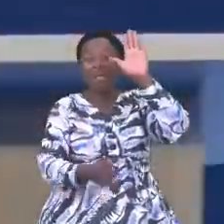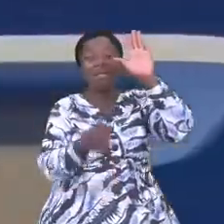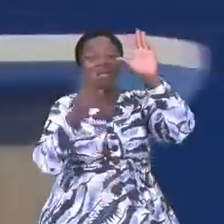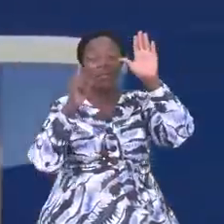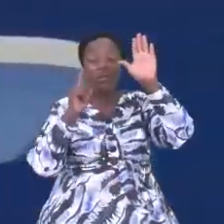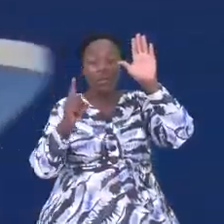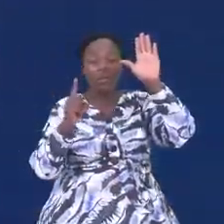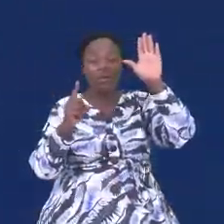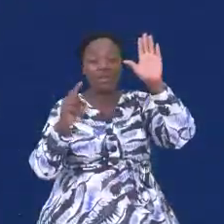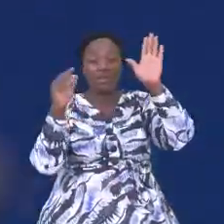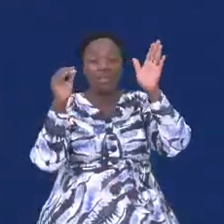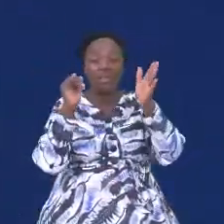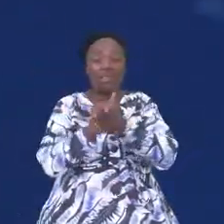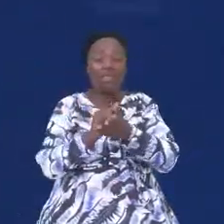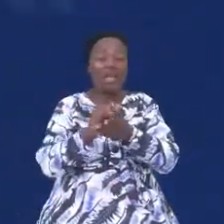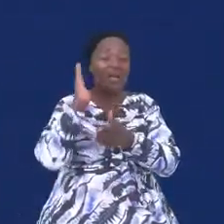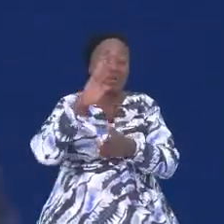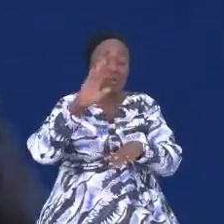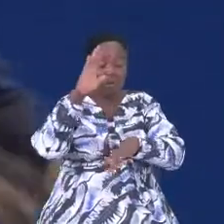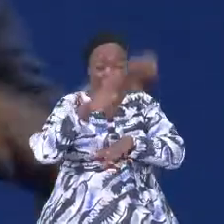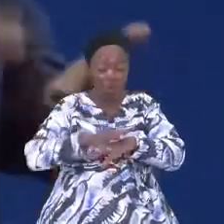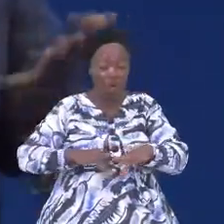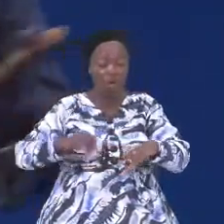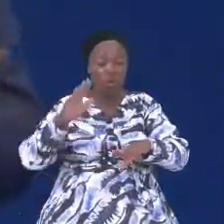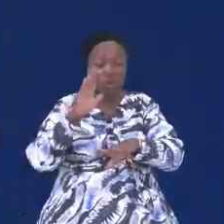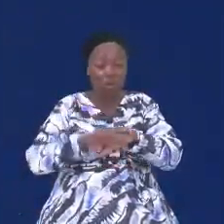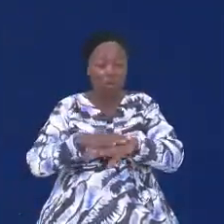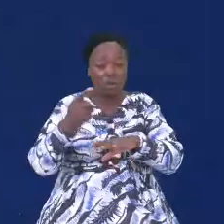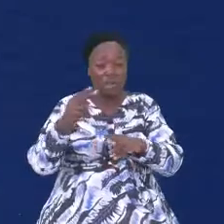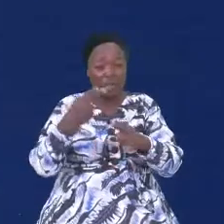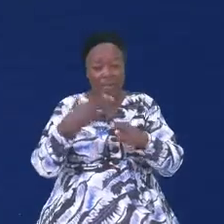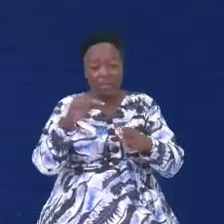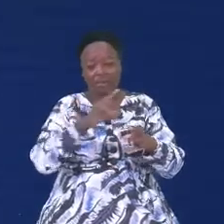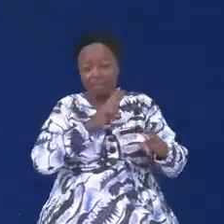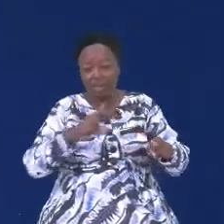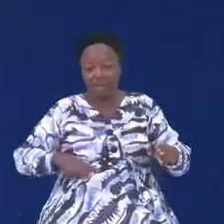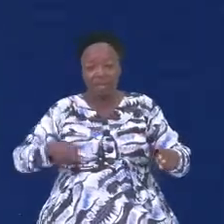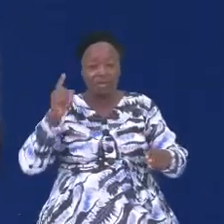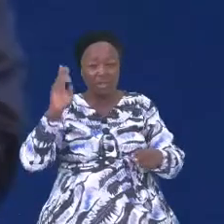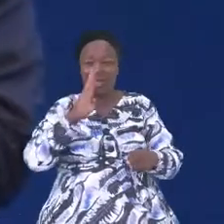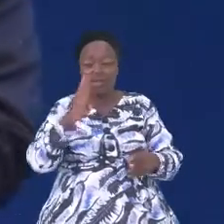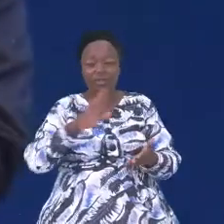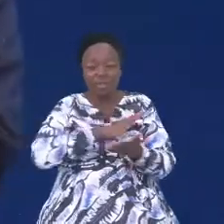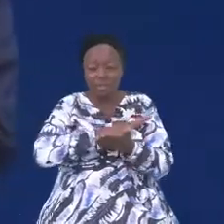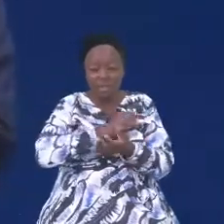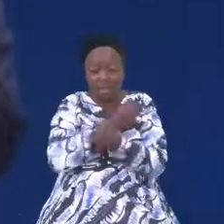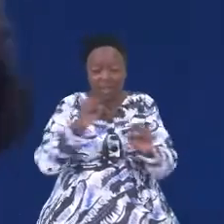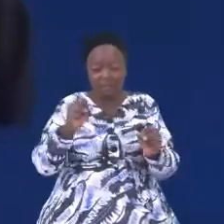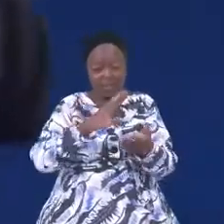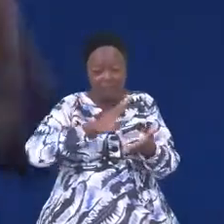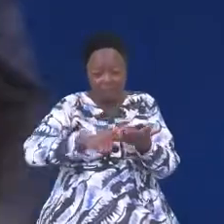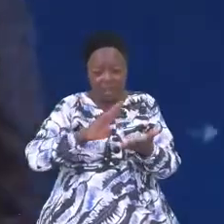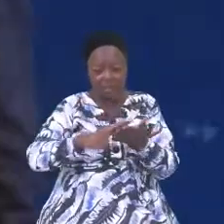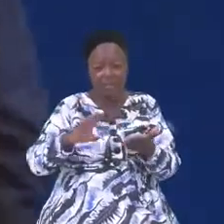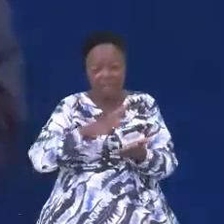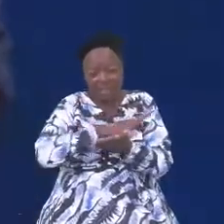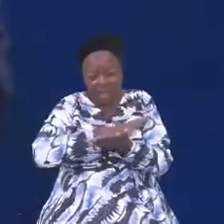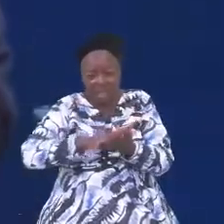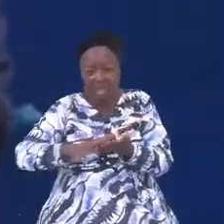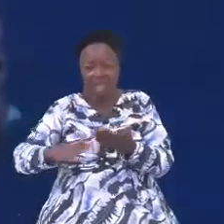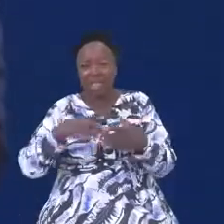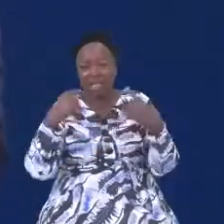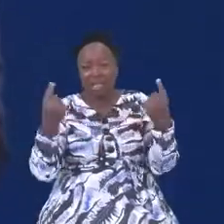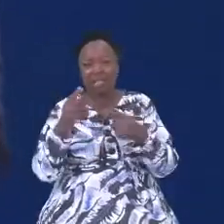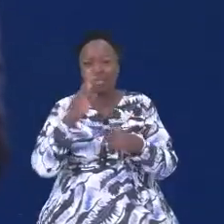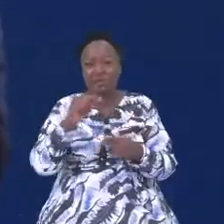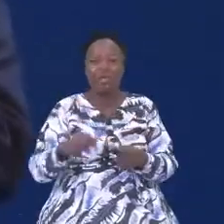call on the name of the Lord shall be saved and forgiven and cleansed, and the sins will be blotted out. Raise